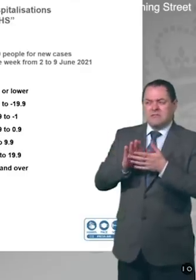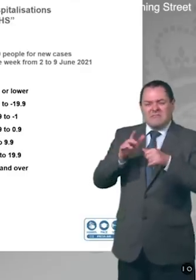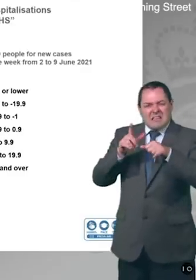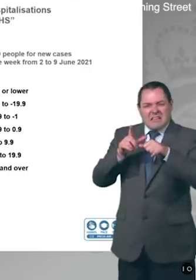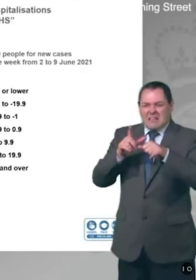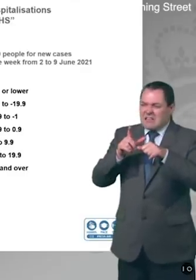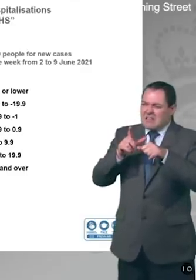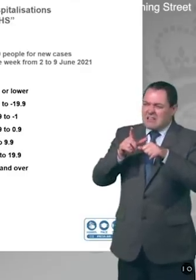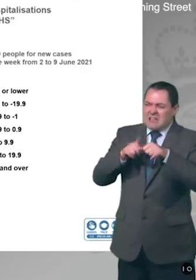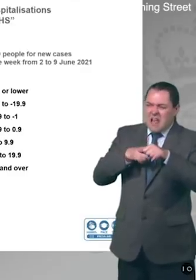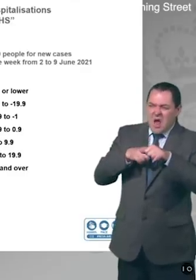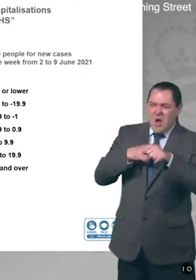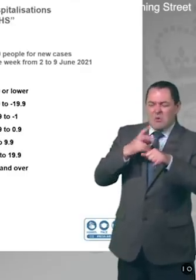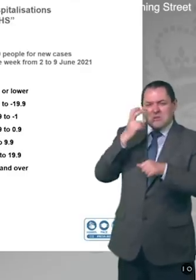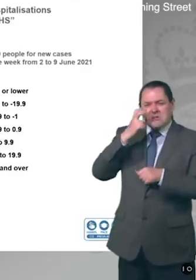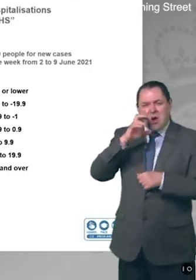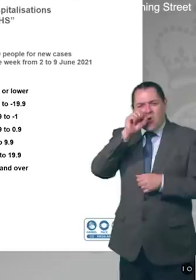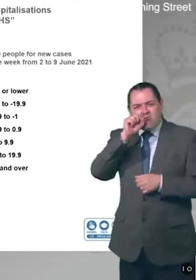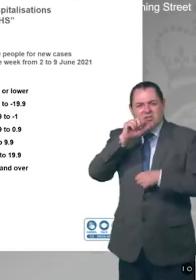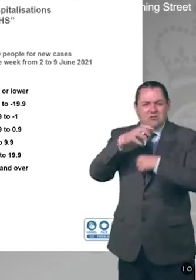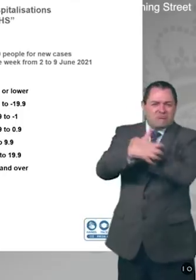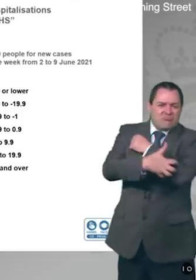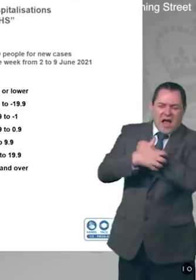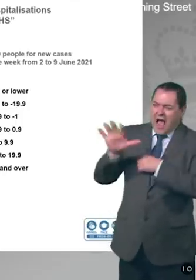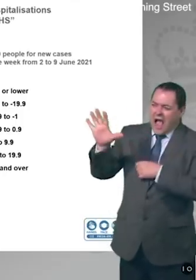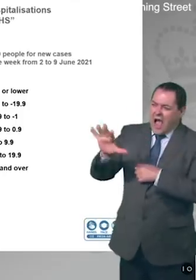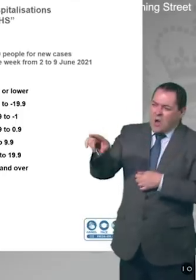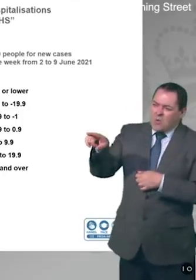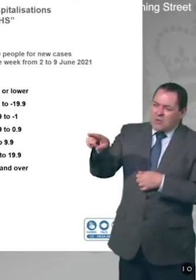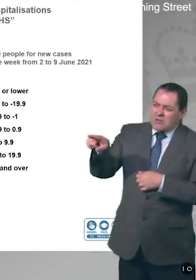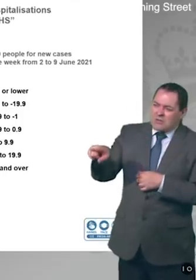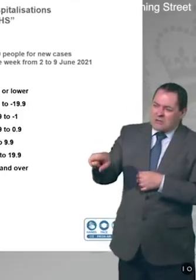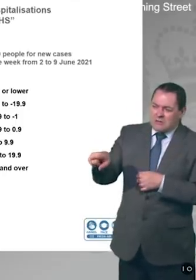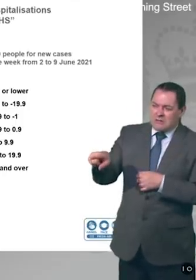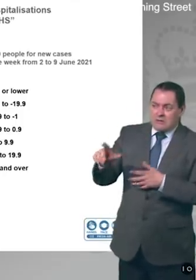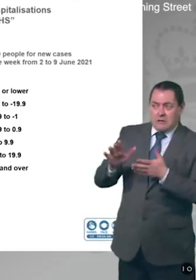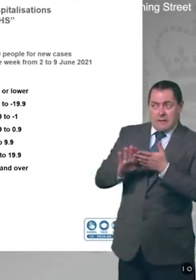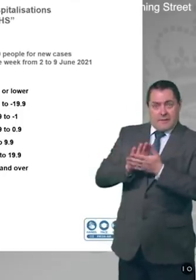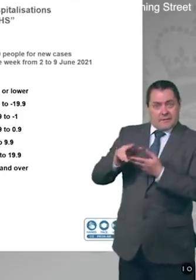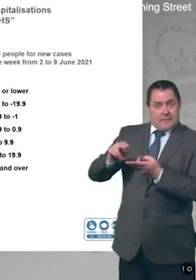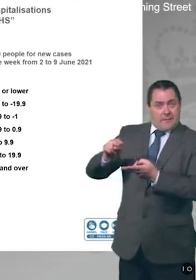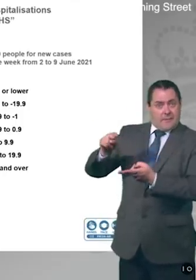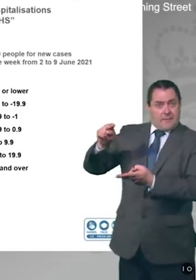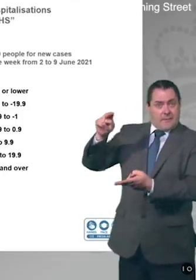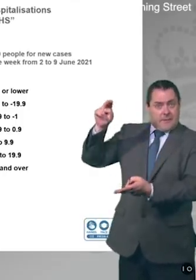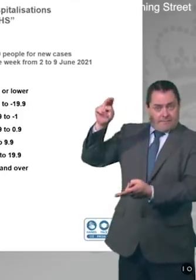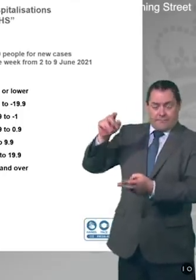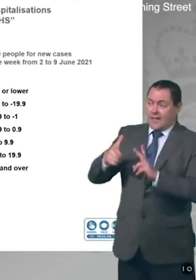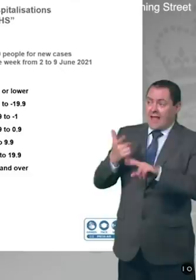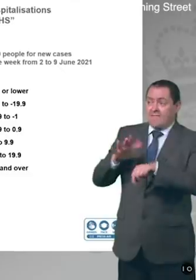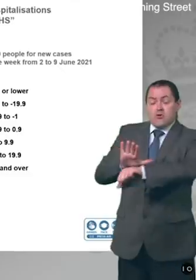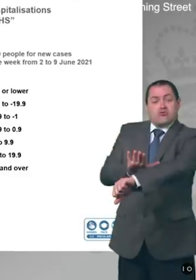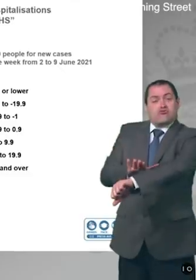orange colours or dark brown, rates are increasing. Where they're in green, rates are decreasing.